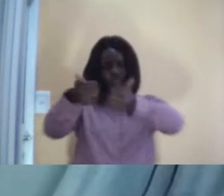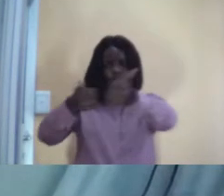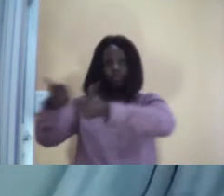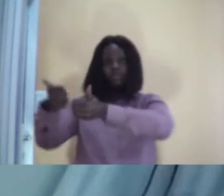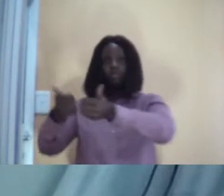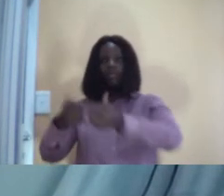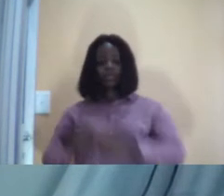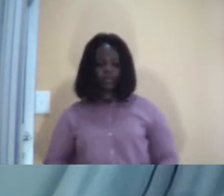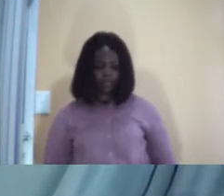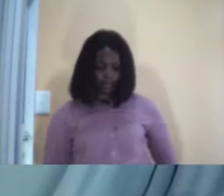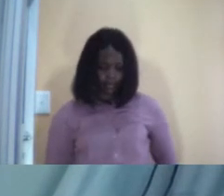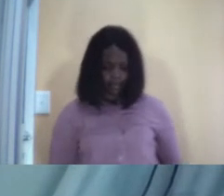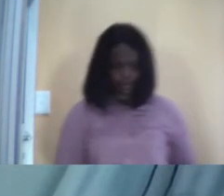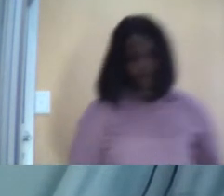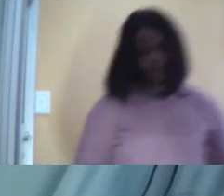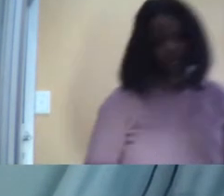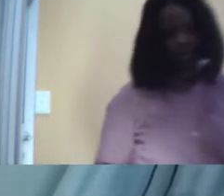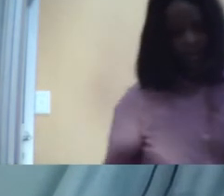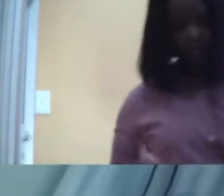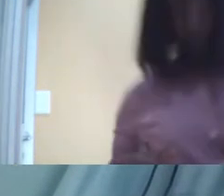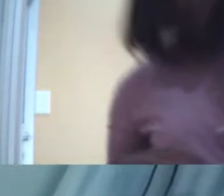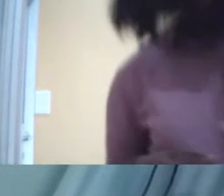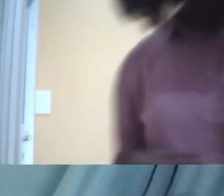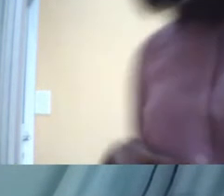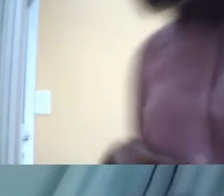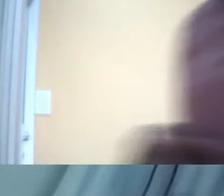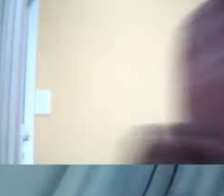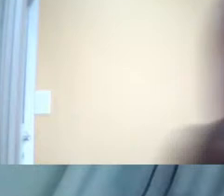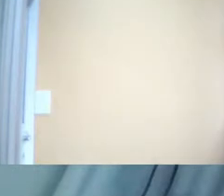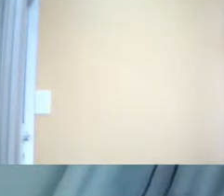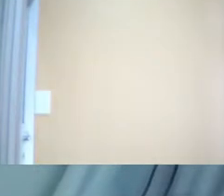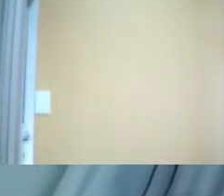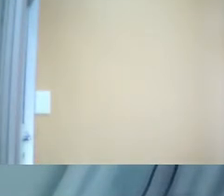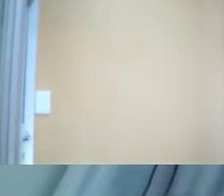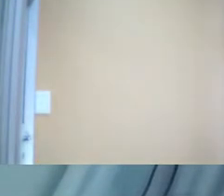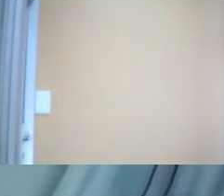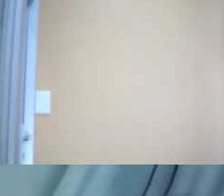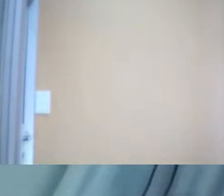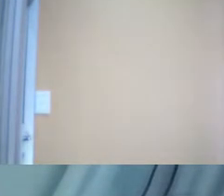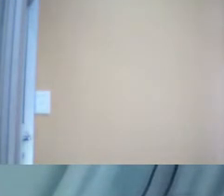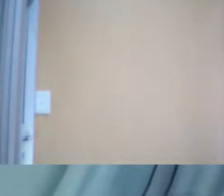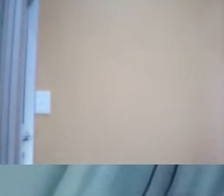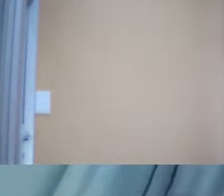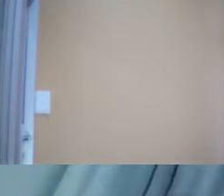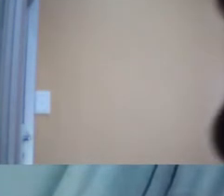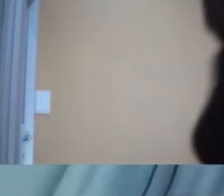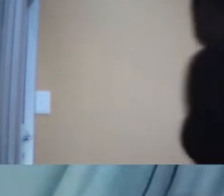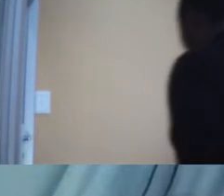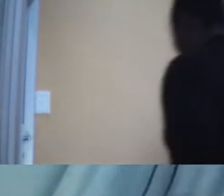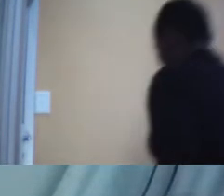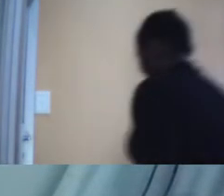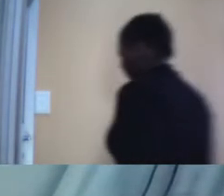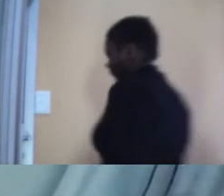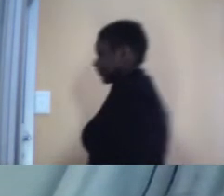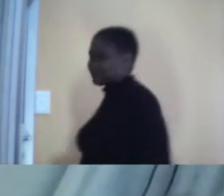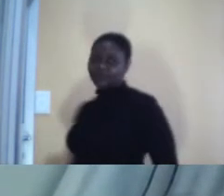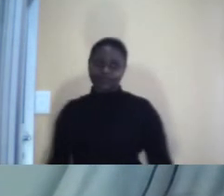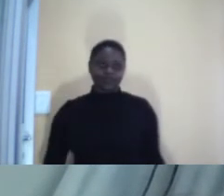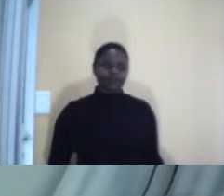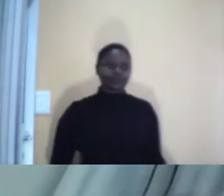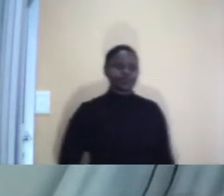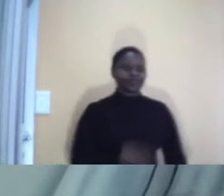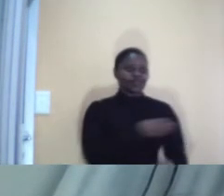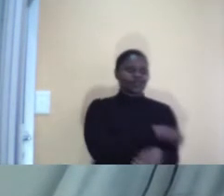and training reform must be integrated into a clear strategy that seeks to empower